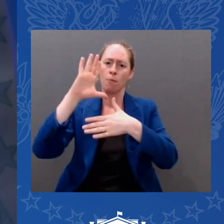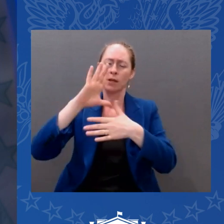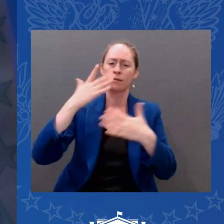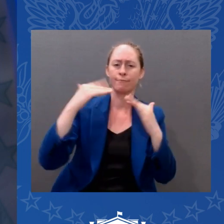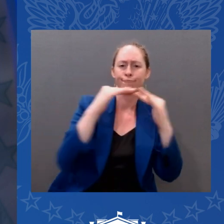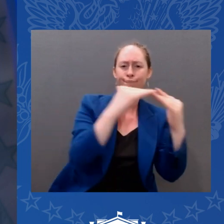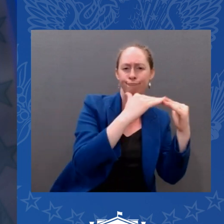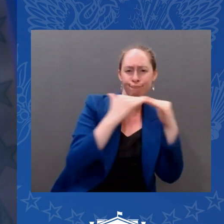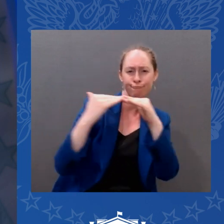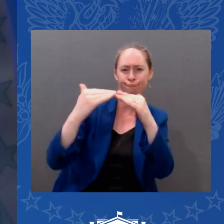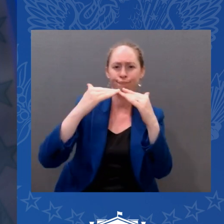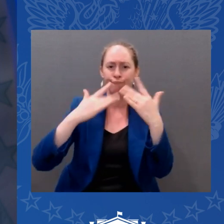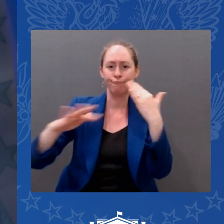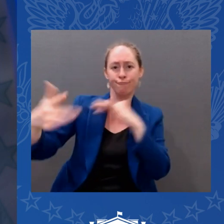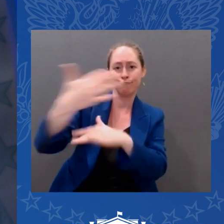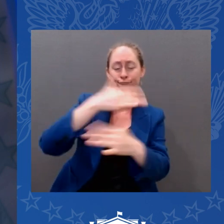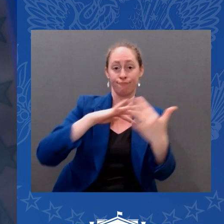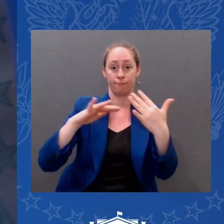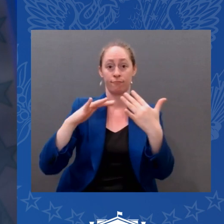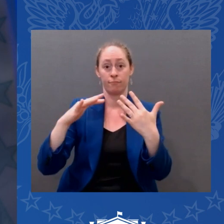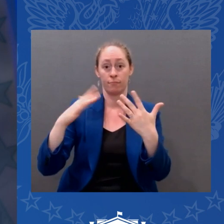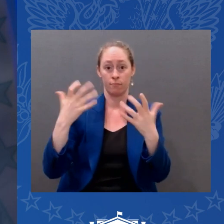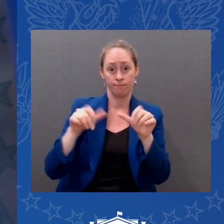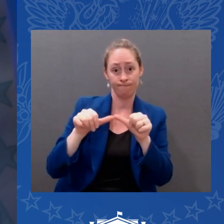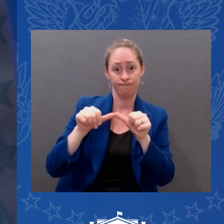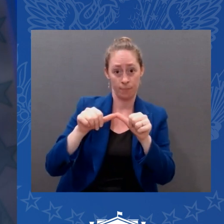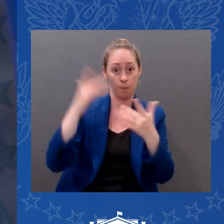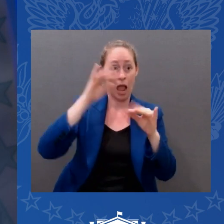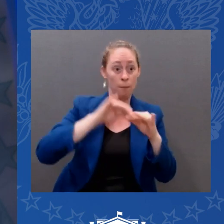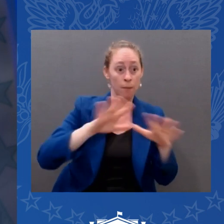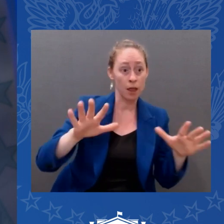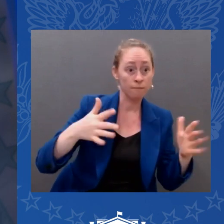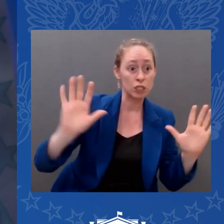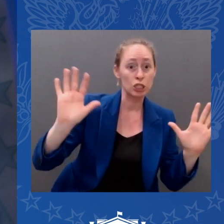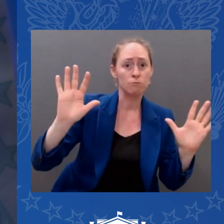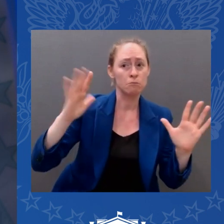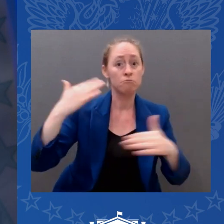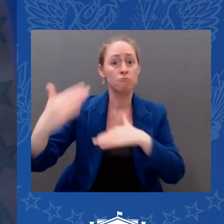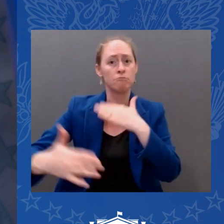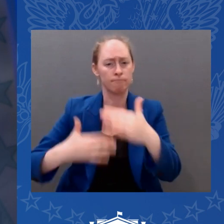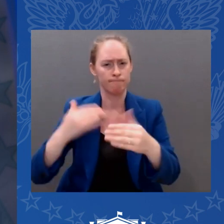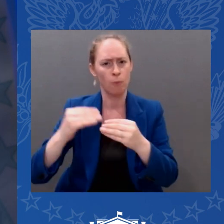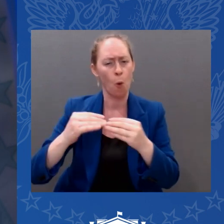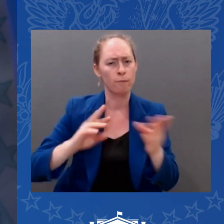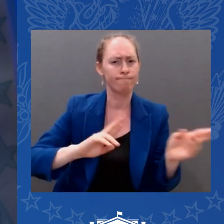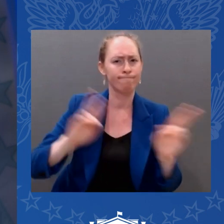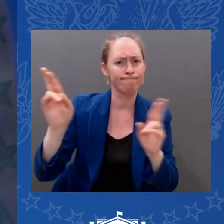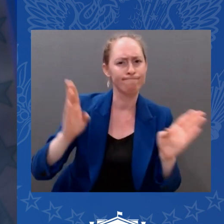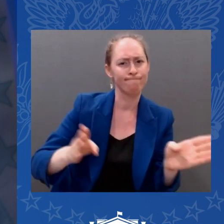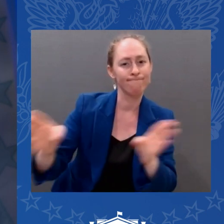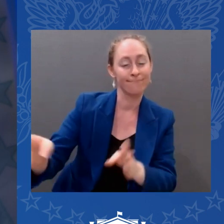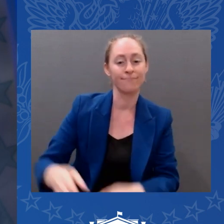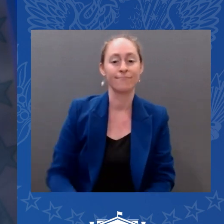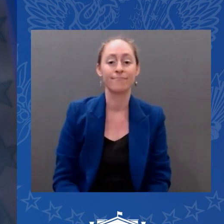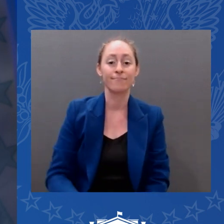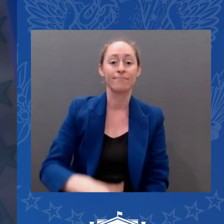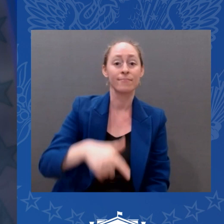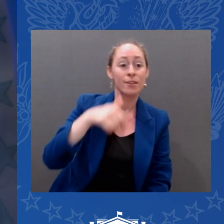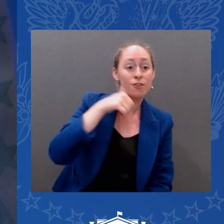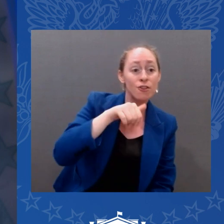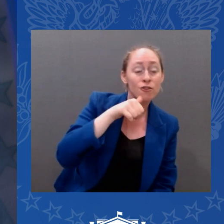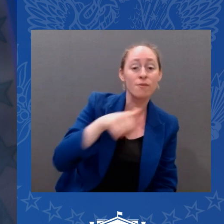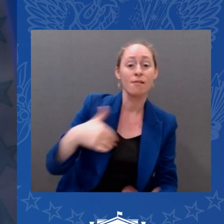Adolescent girls and young women must see themselves as part of policies being developed and